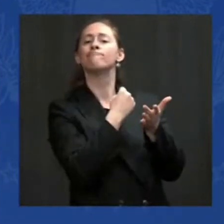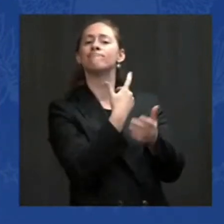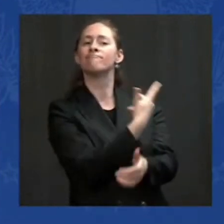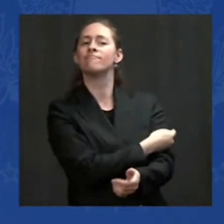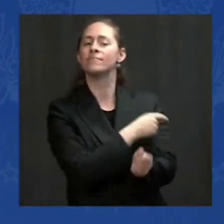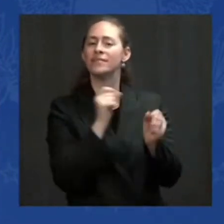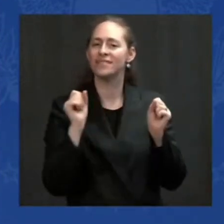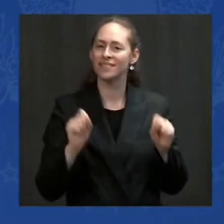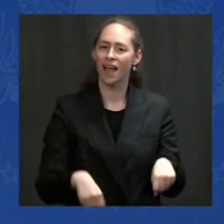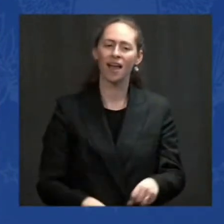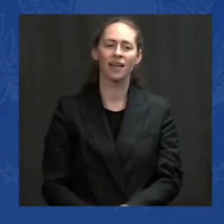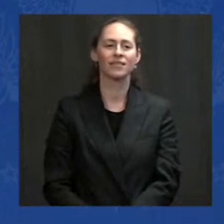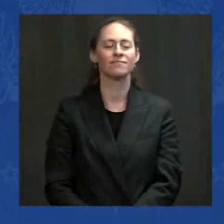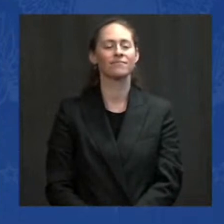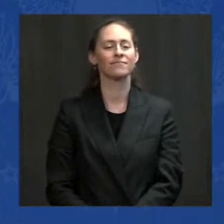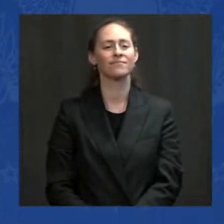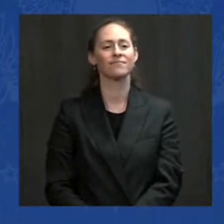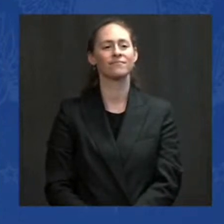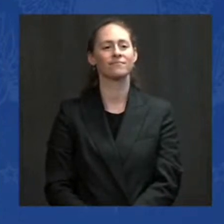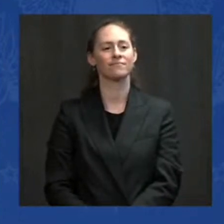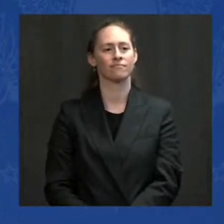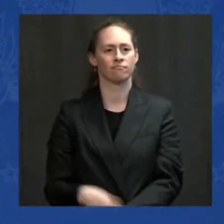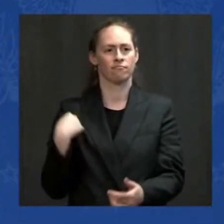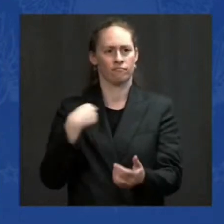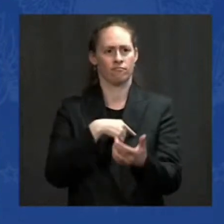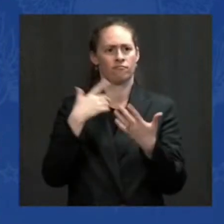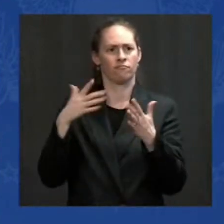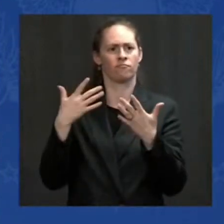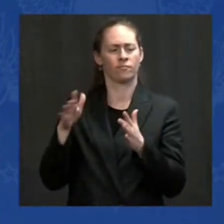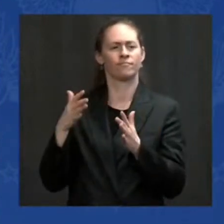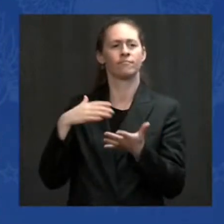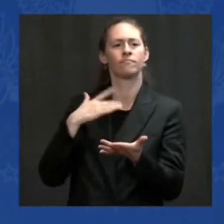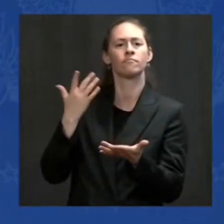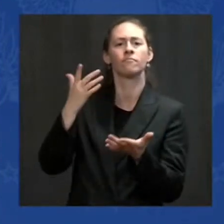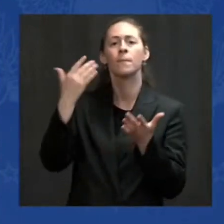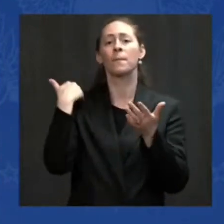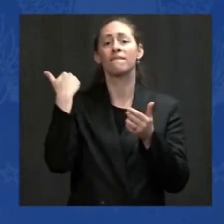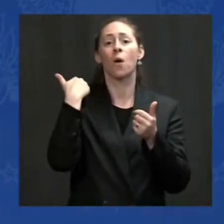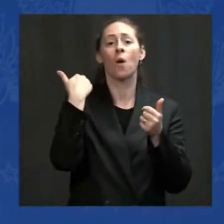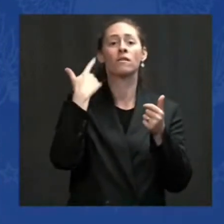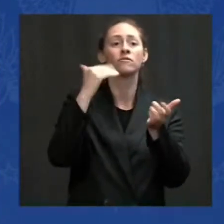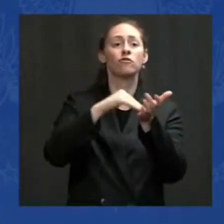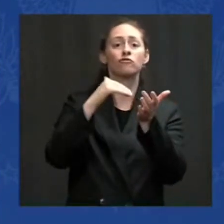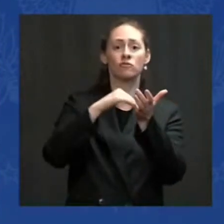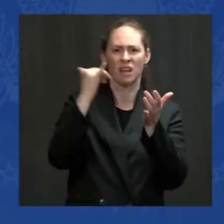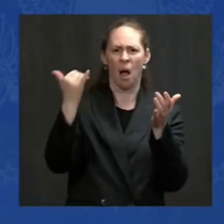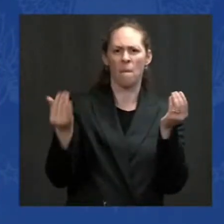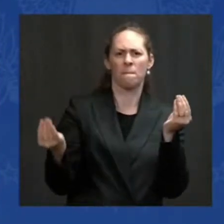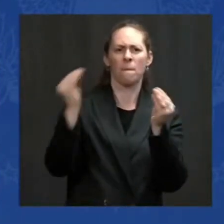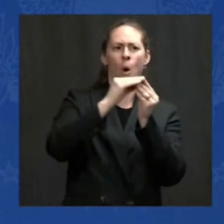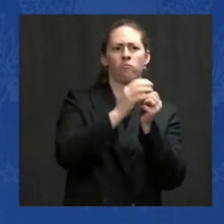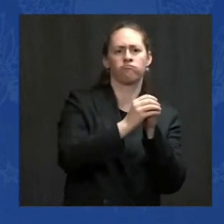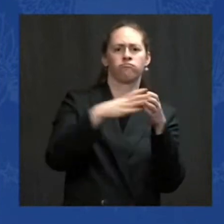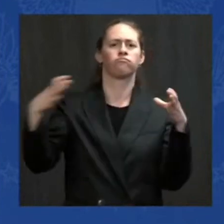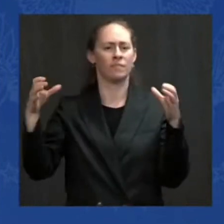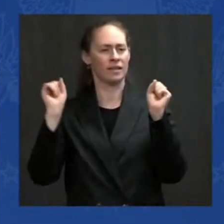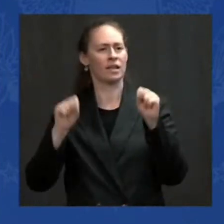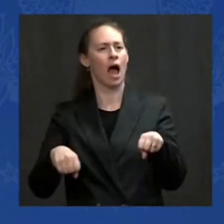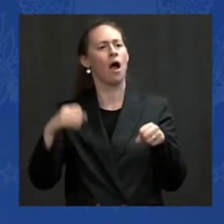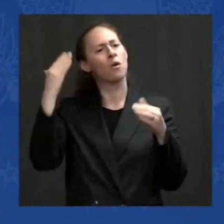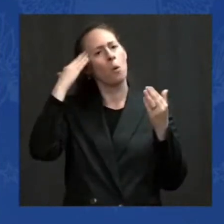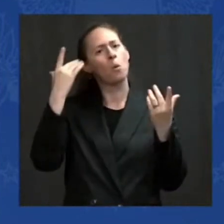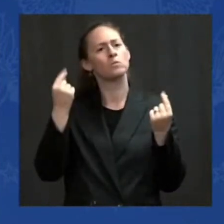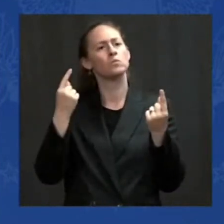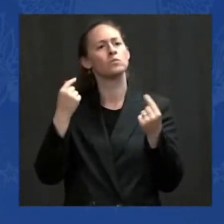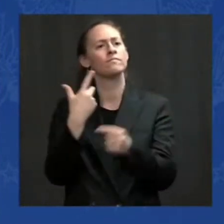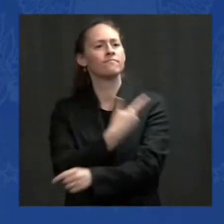few months, we've already nearly doubled the number of medical practices receiving vaccine, with tens of thousands of family doctors